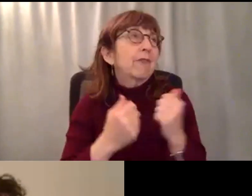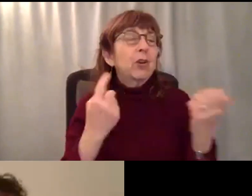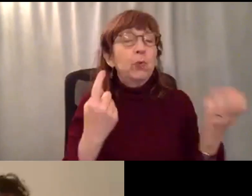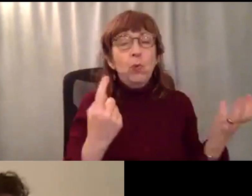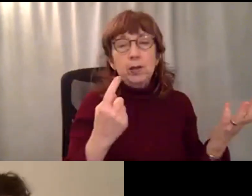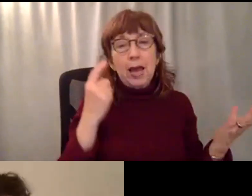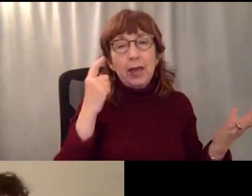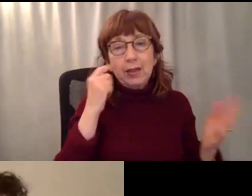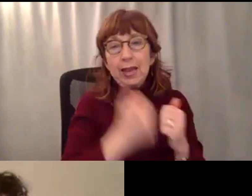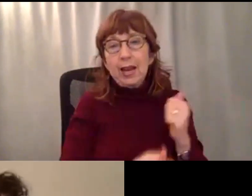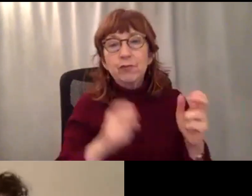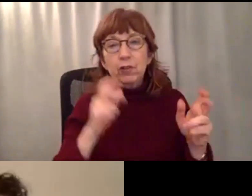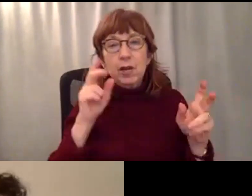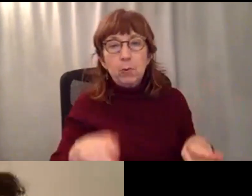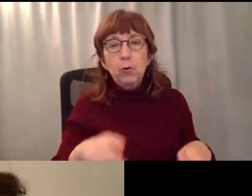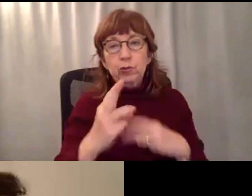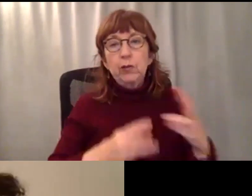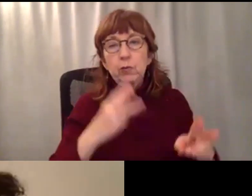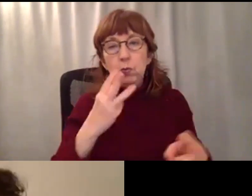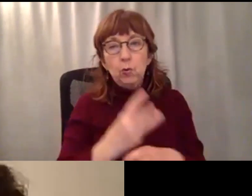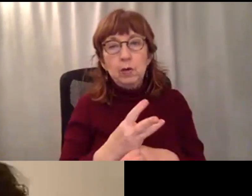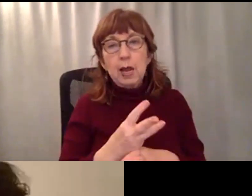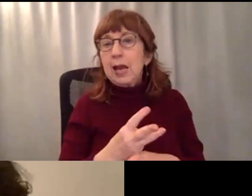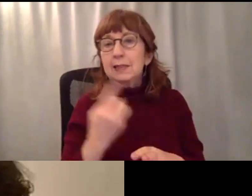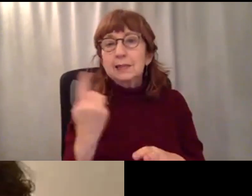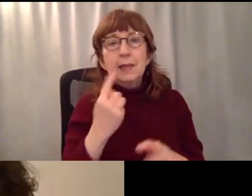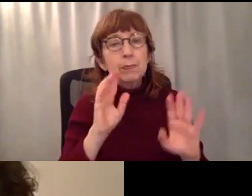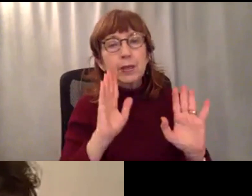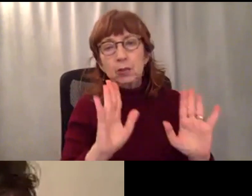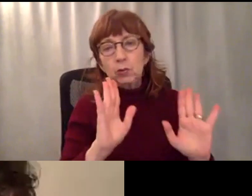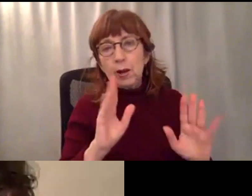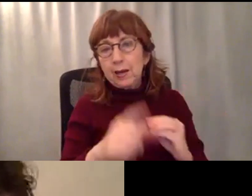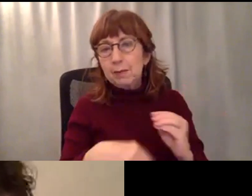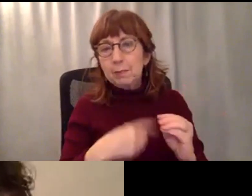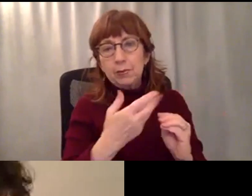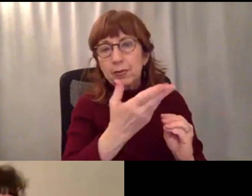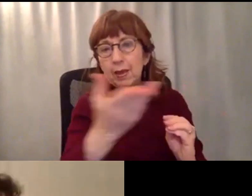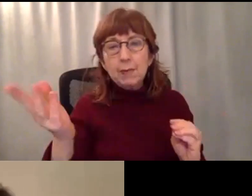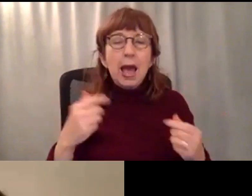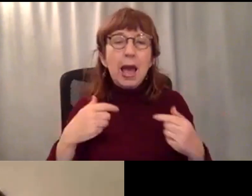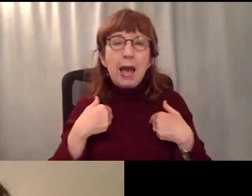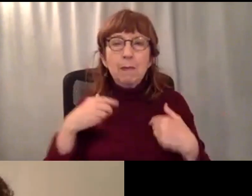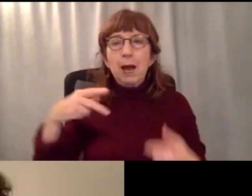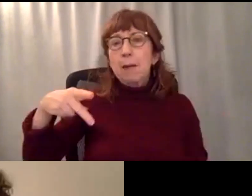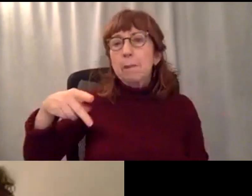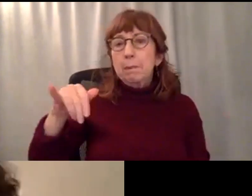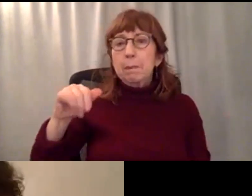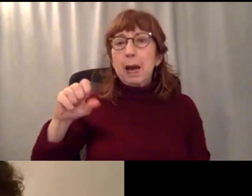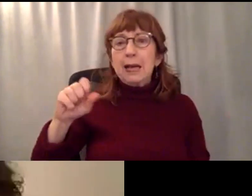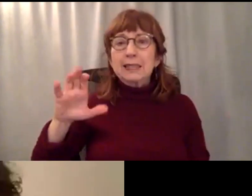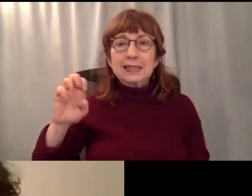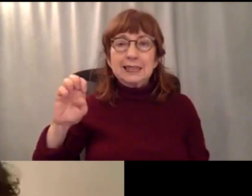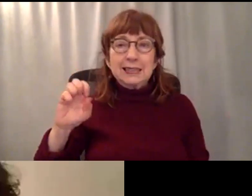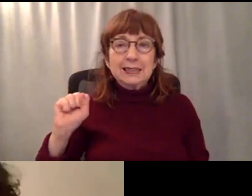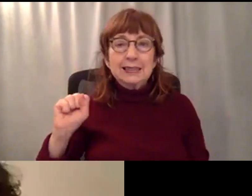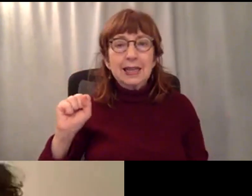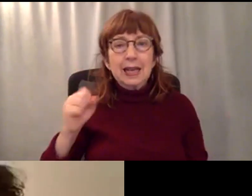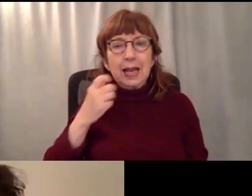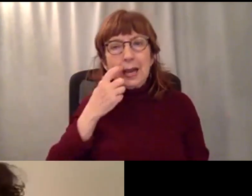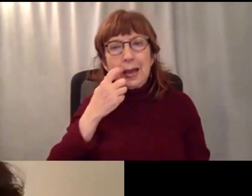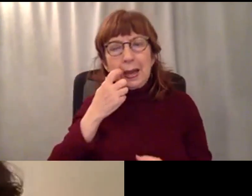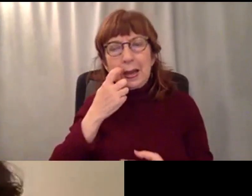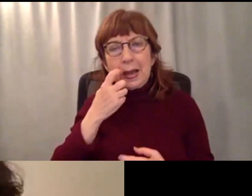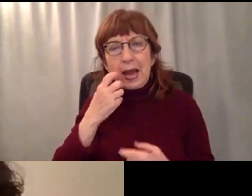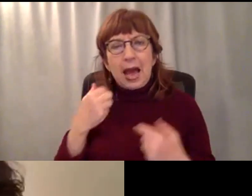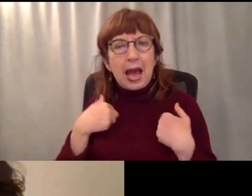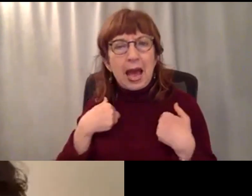think every person in the world has a great trait about them. You know, I'm a Pisces, in case y'all care.